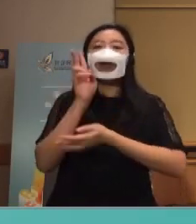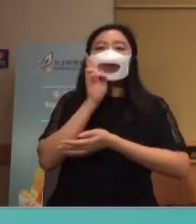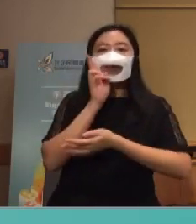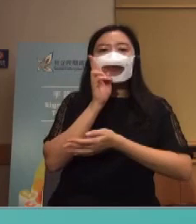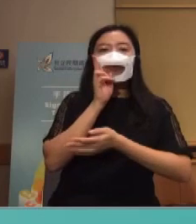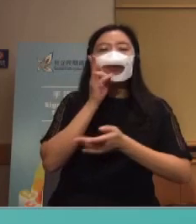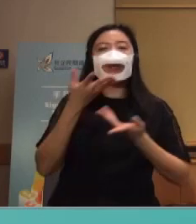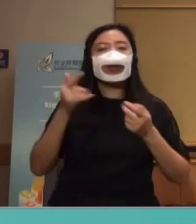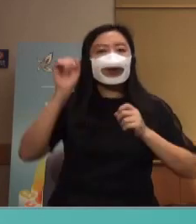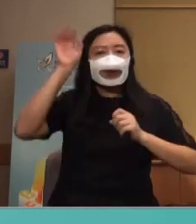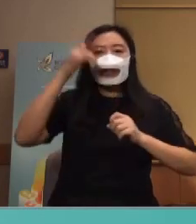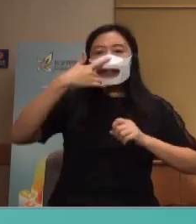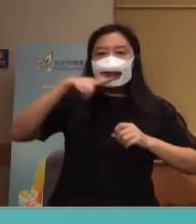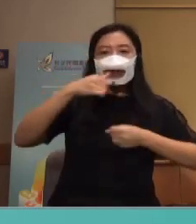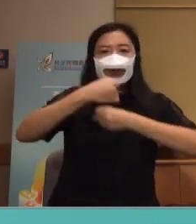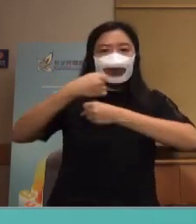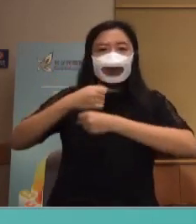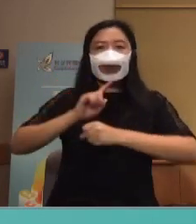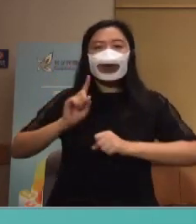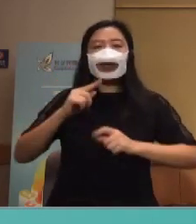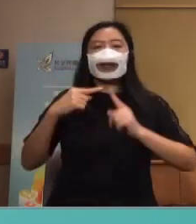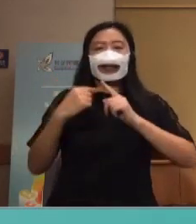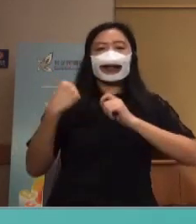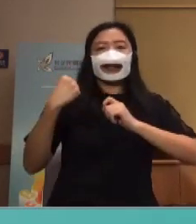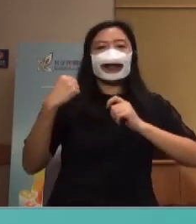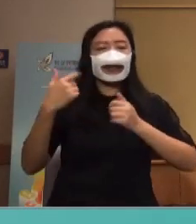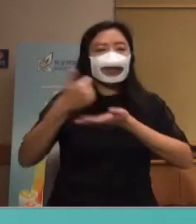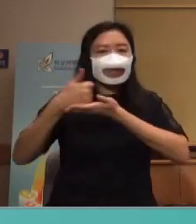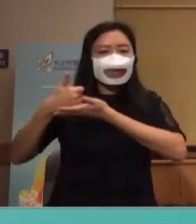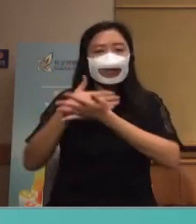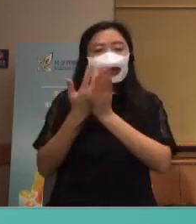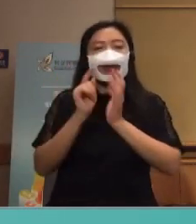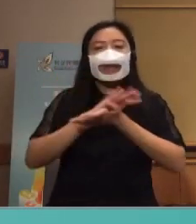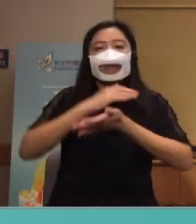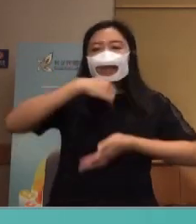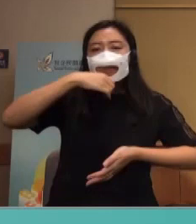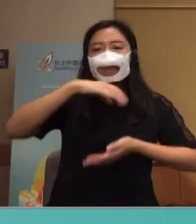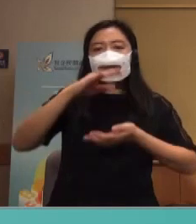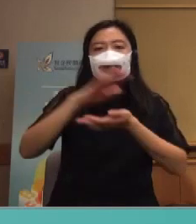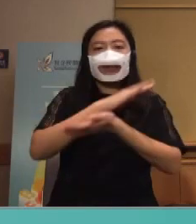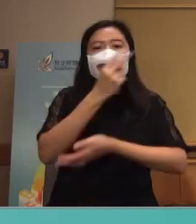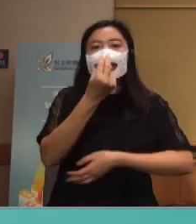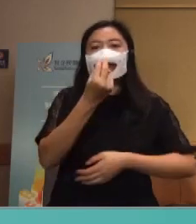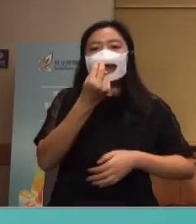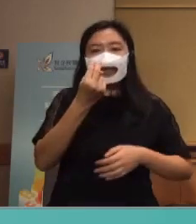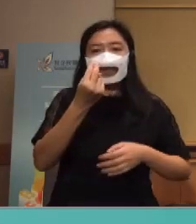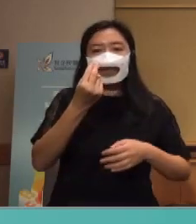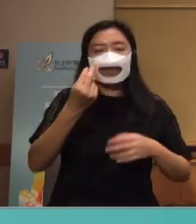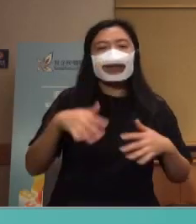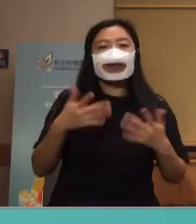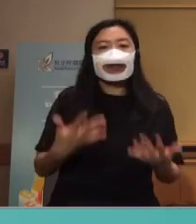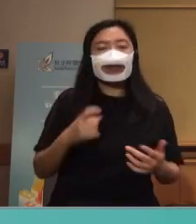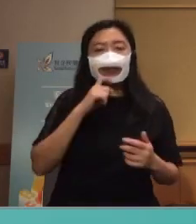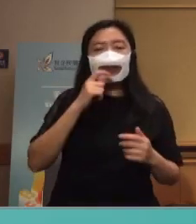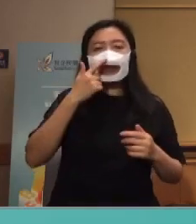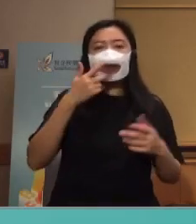resources for 20 years and has joined the dialogue experience team to launch their Dialogue Empower program. So dialogue